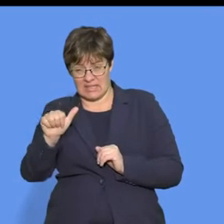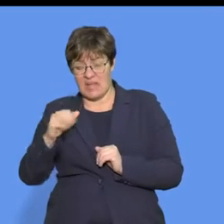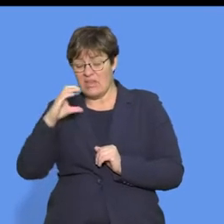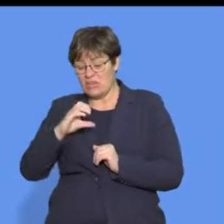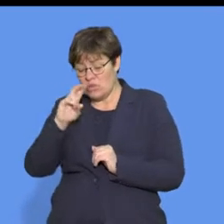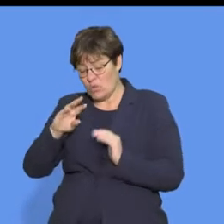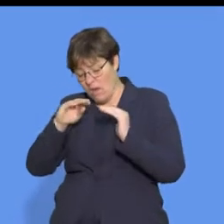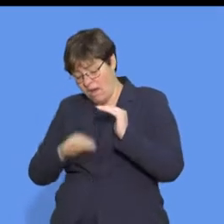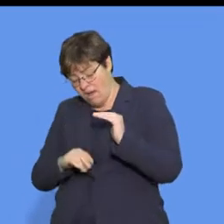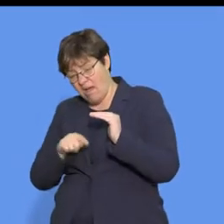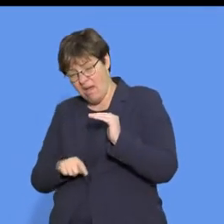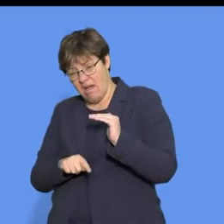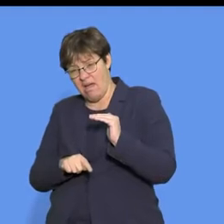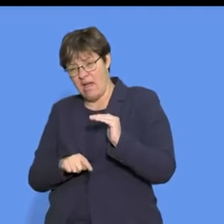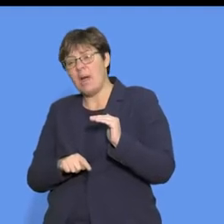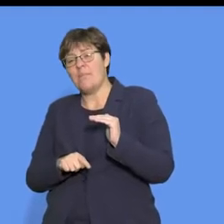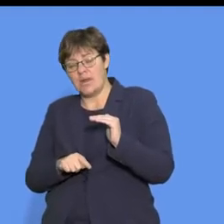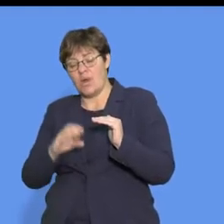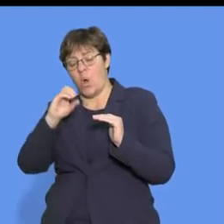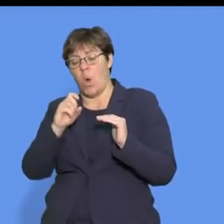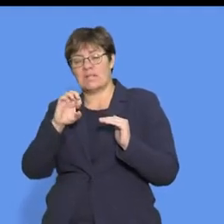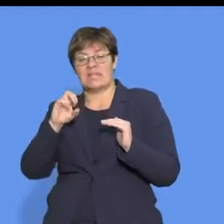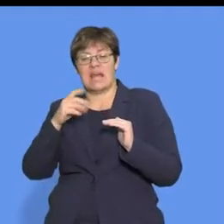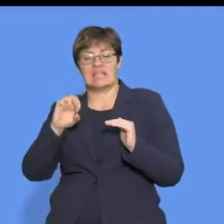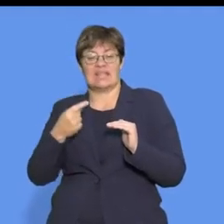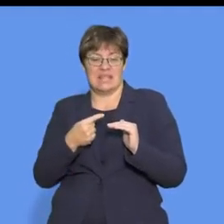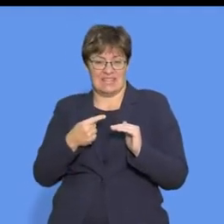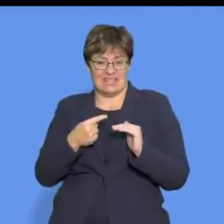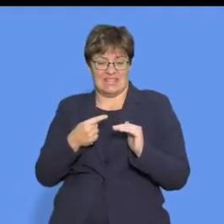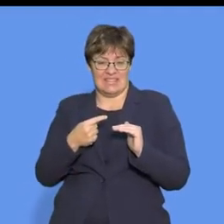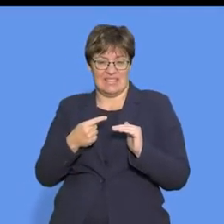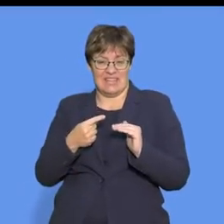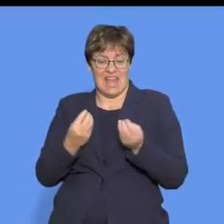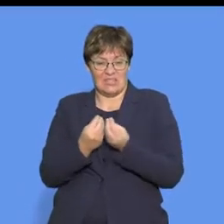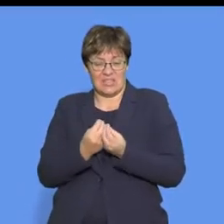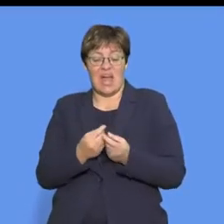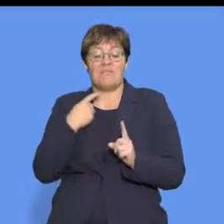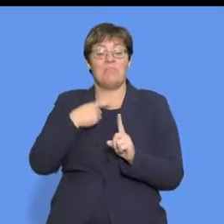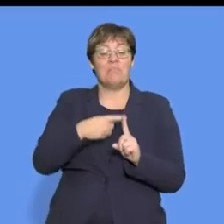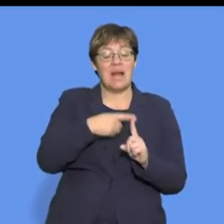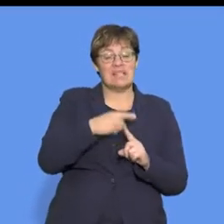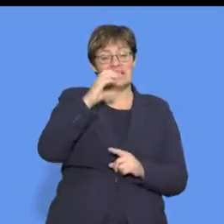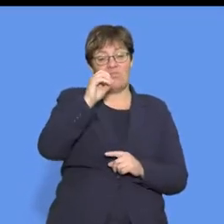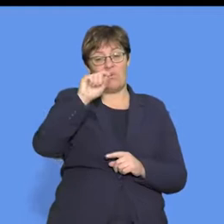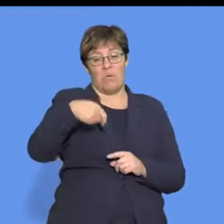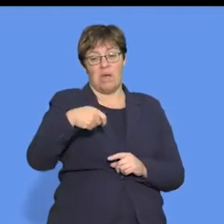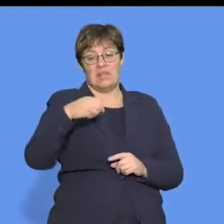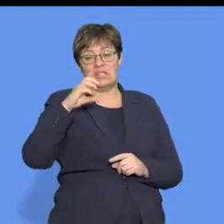-0.76, whereas if you look at copper, it's one of the oxidizing agents. It is a reading of